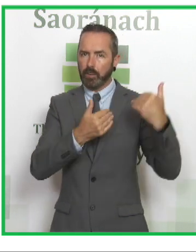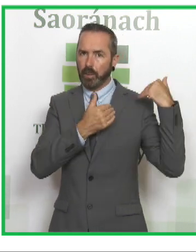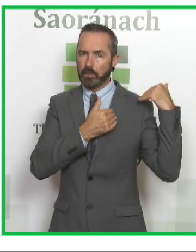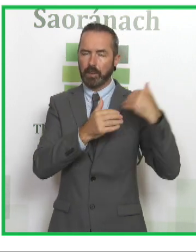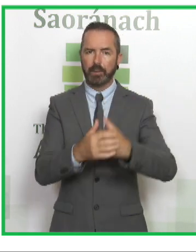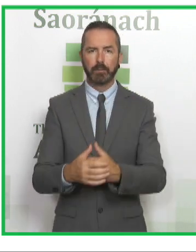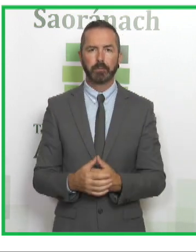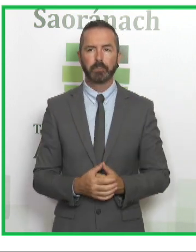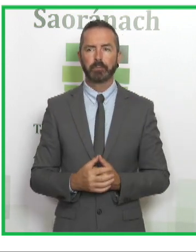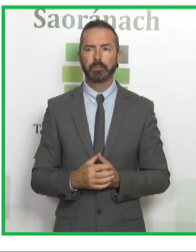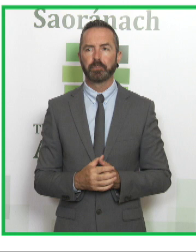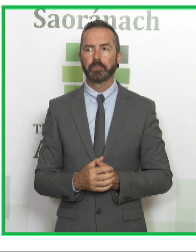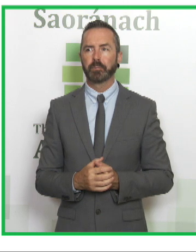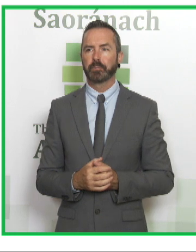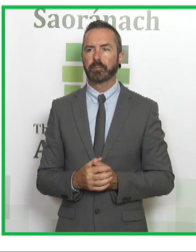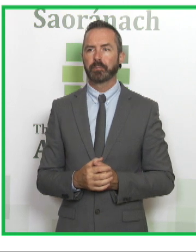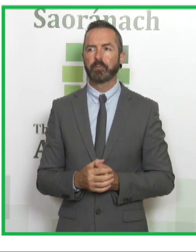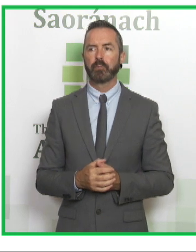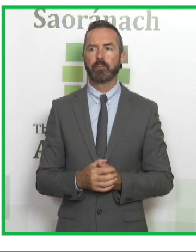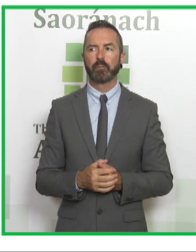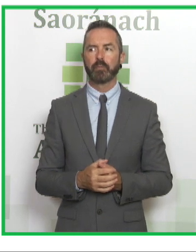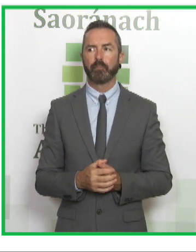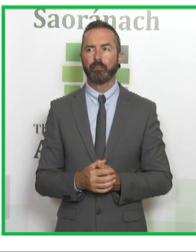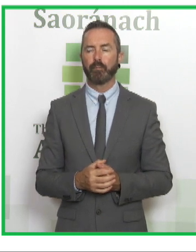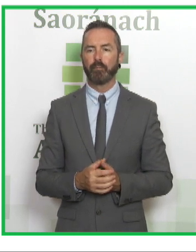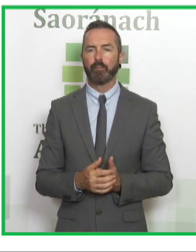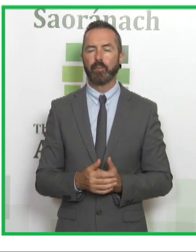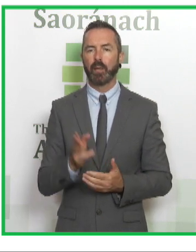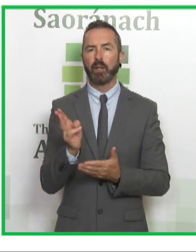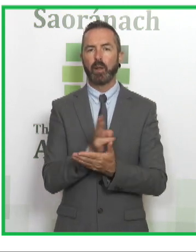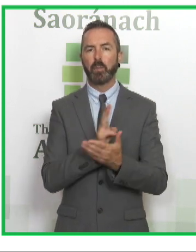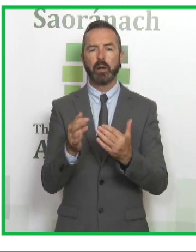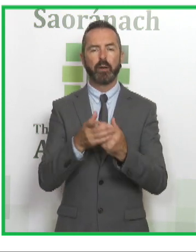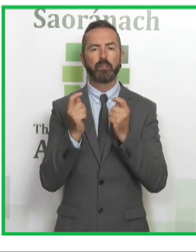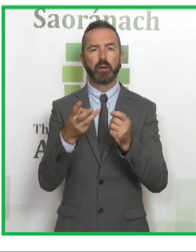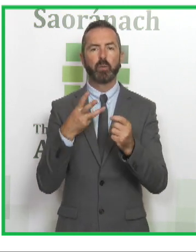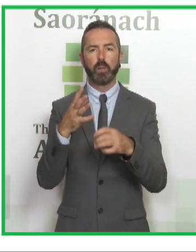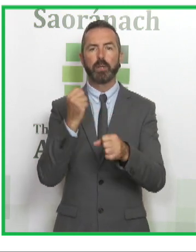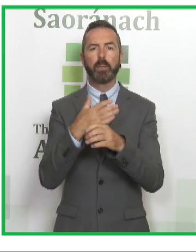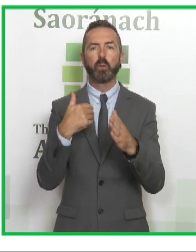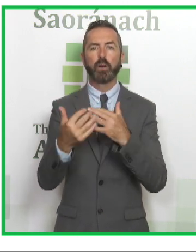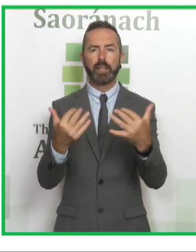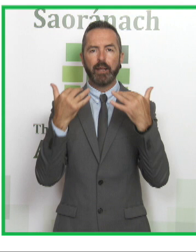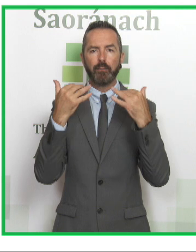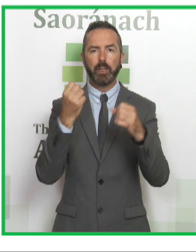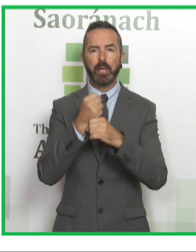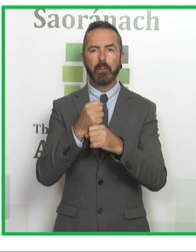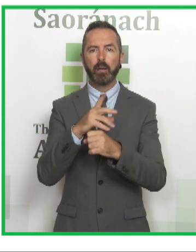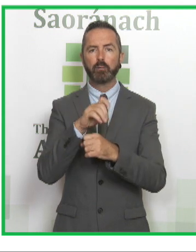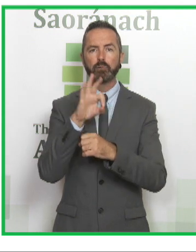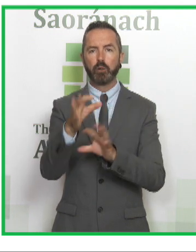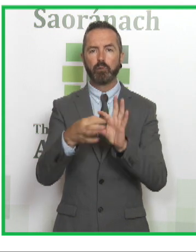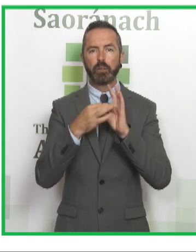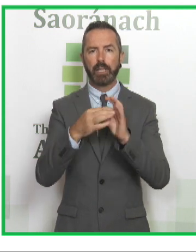responsibility. Part of the training will be information on the drug-related intimidation reporting programme, how